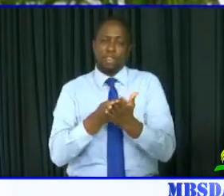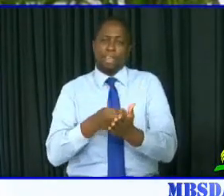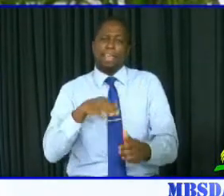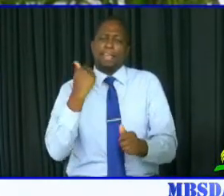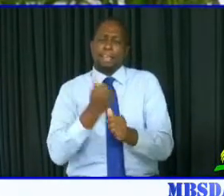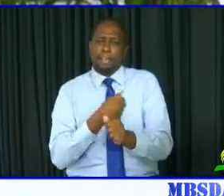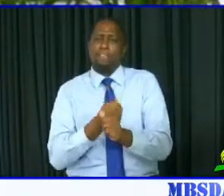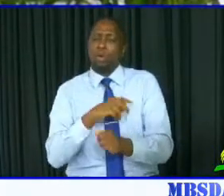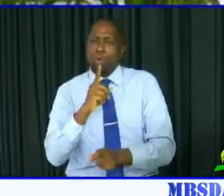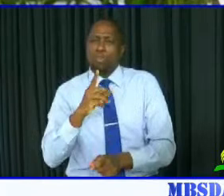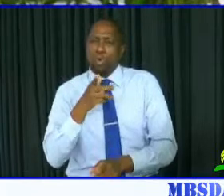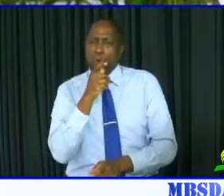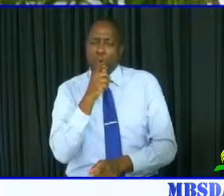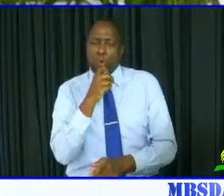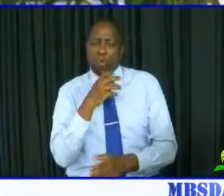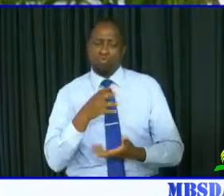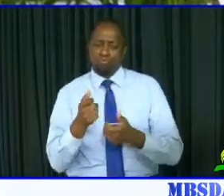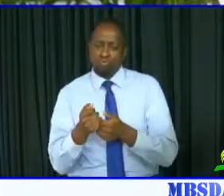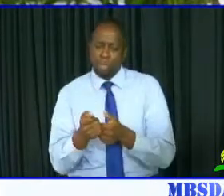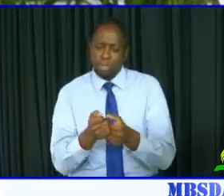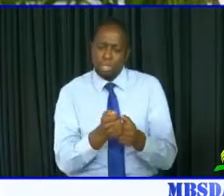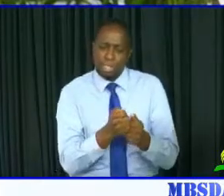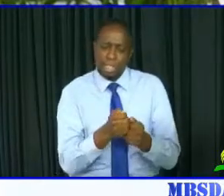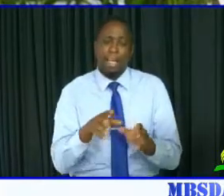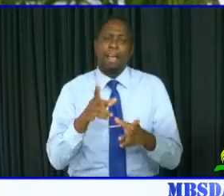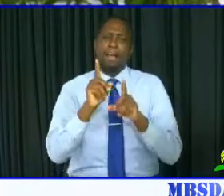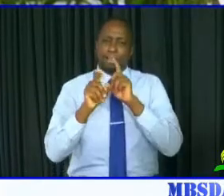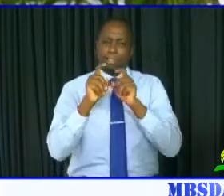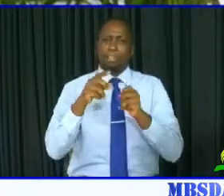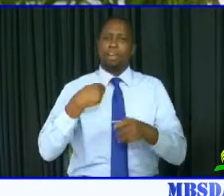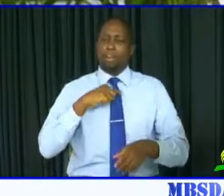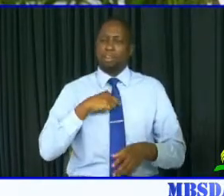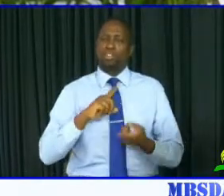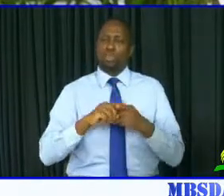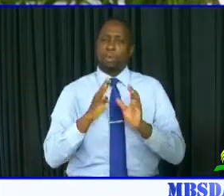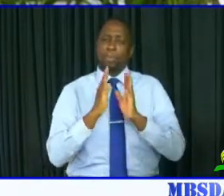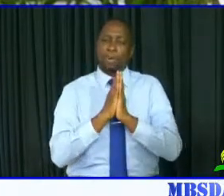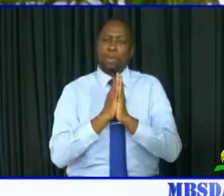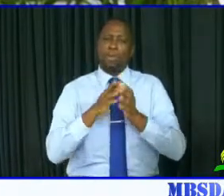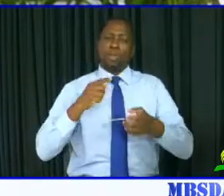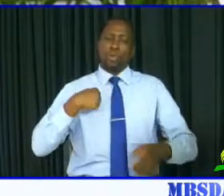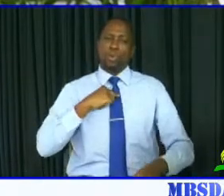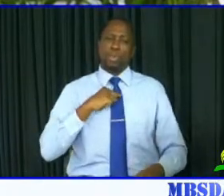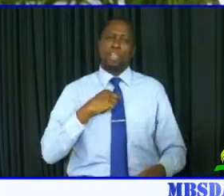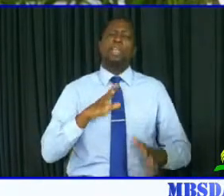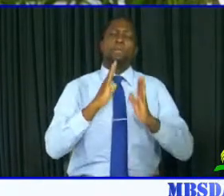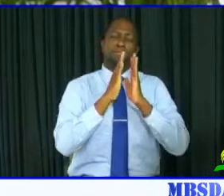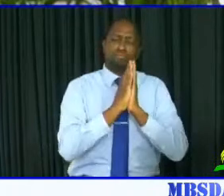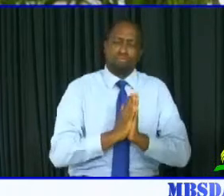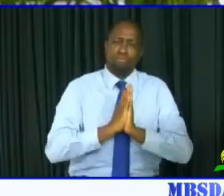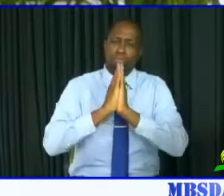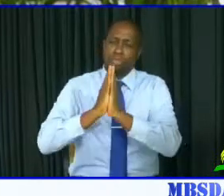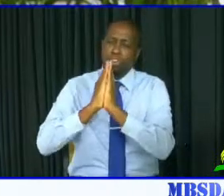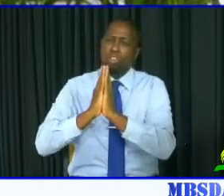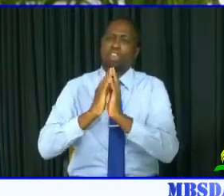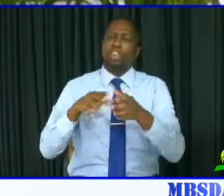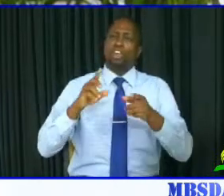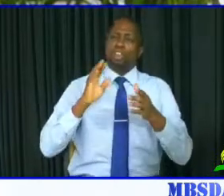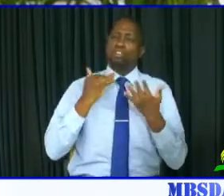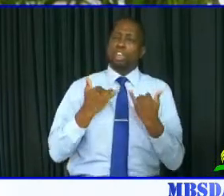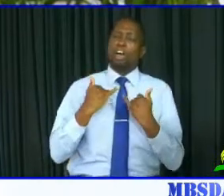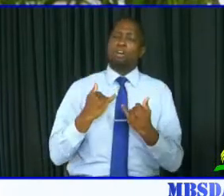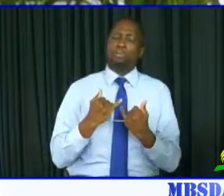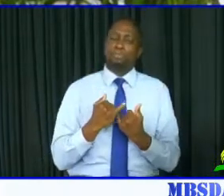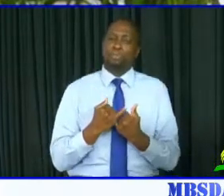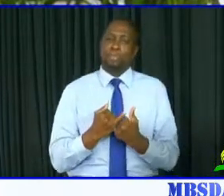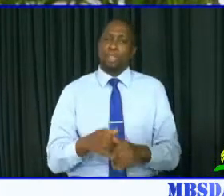has sent a text message asking us to pray. We're lifting up those prayer requests before you this evening. We